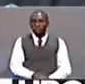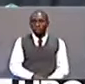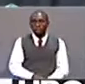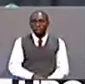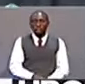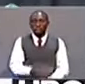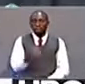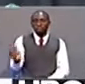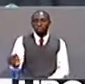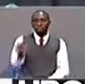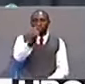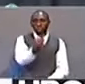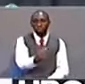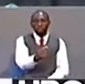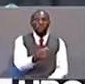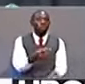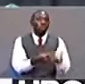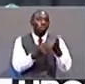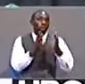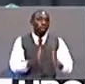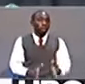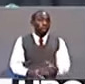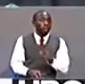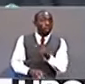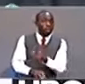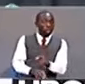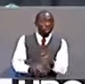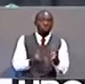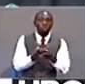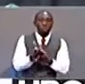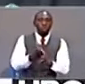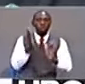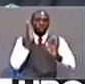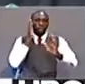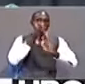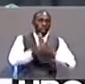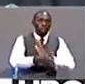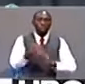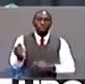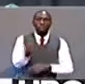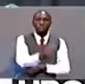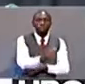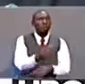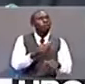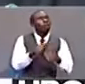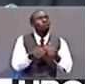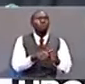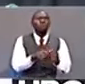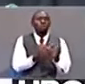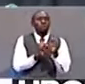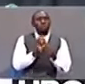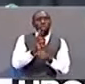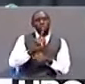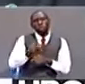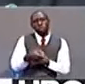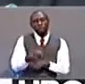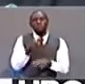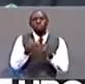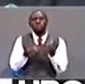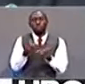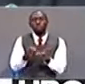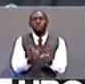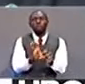Employment of Ugandans. This will be through direct employment of about 14,000 people by the